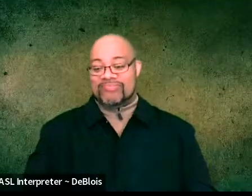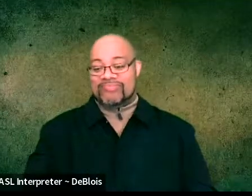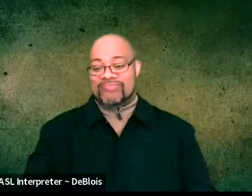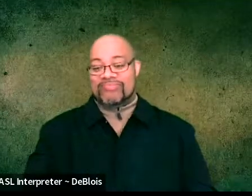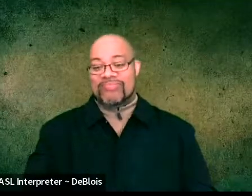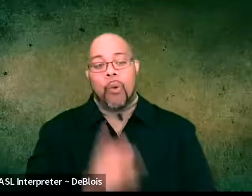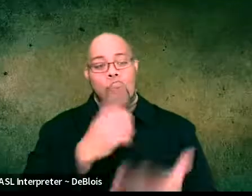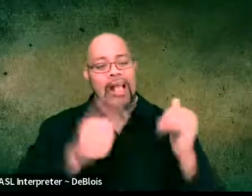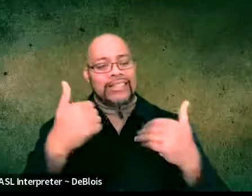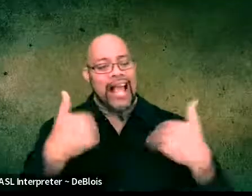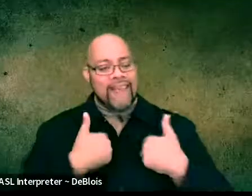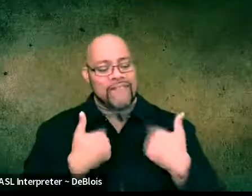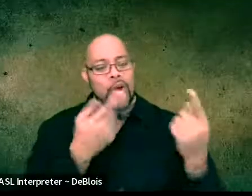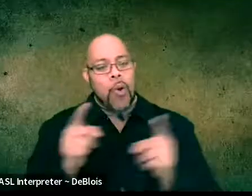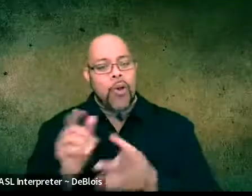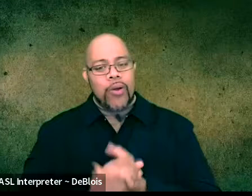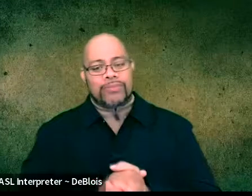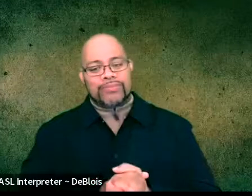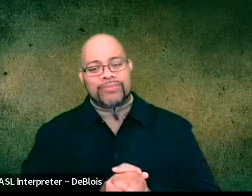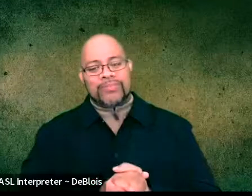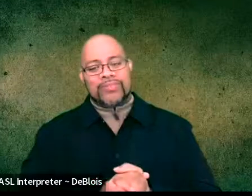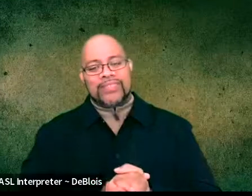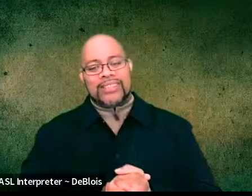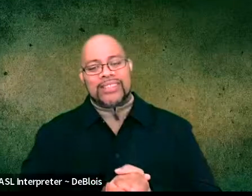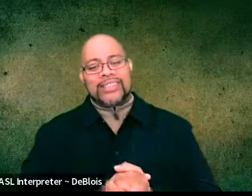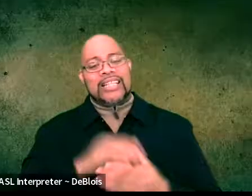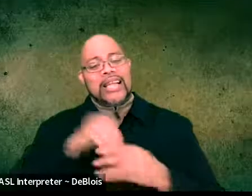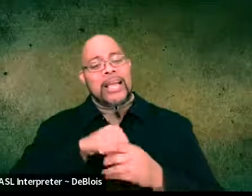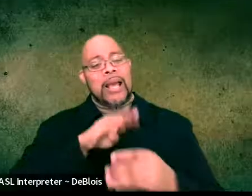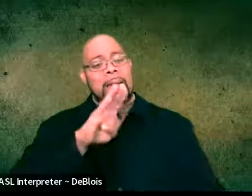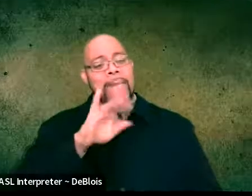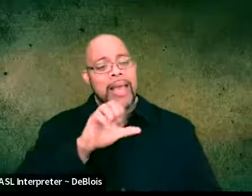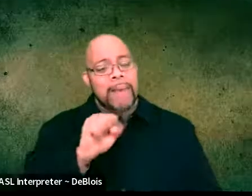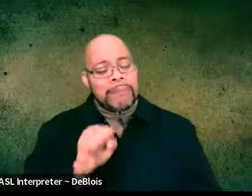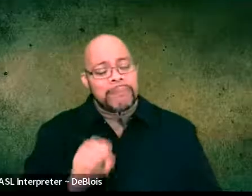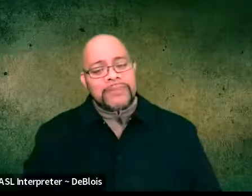What else do we have going on? What else is going on at BIMS?